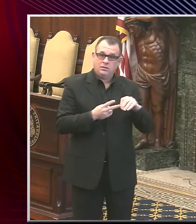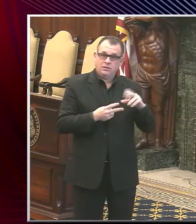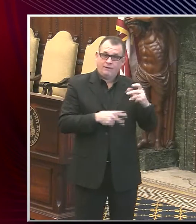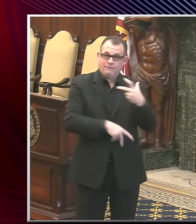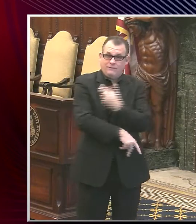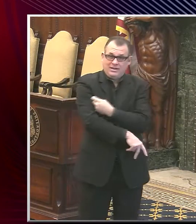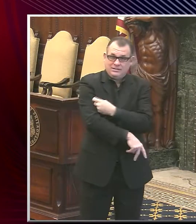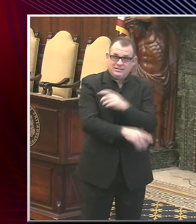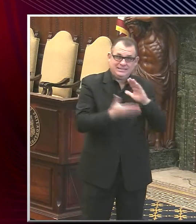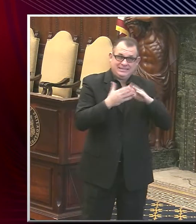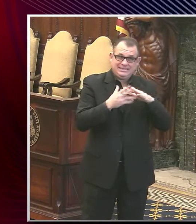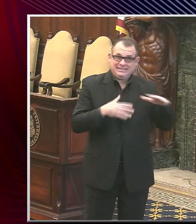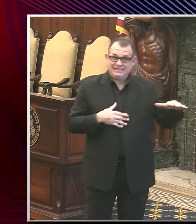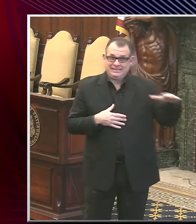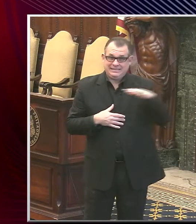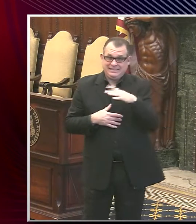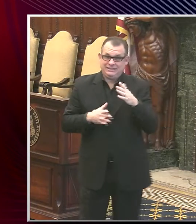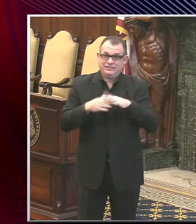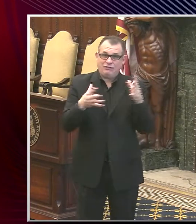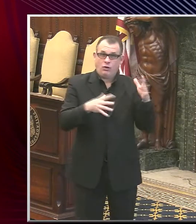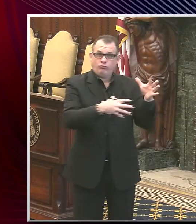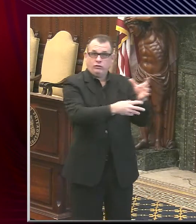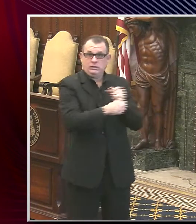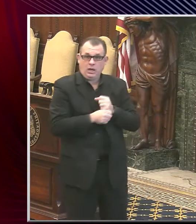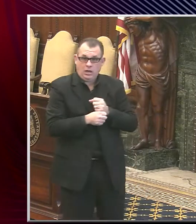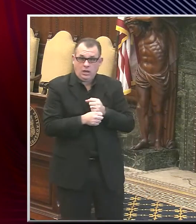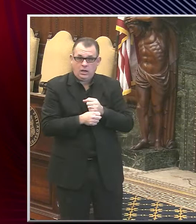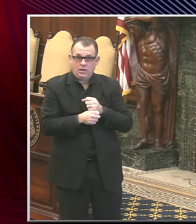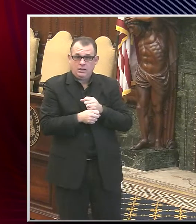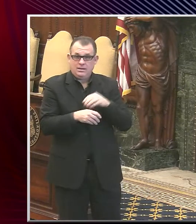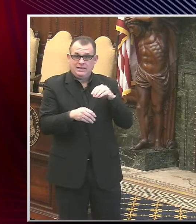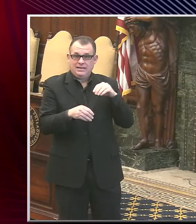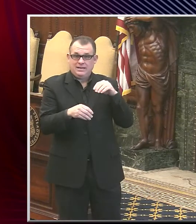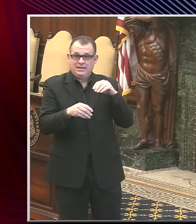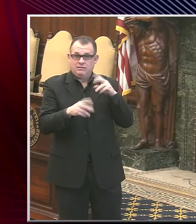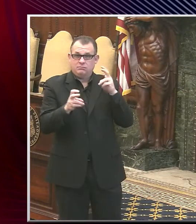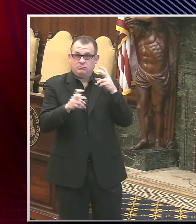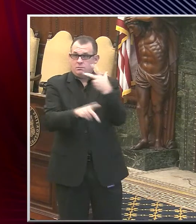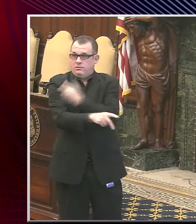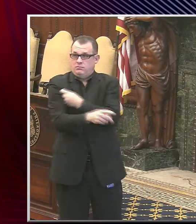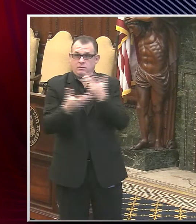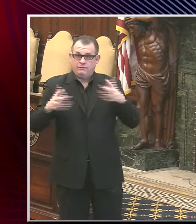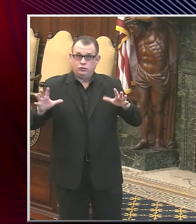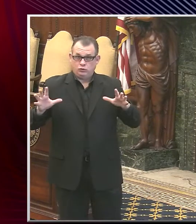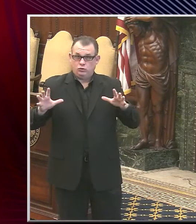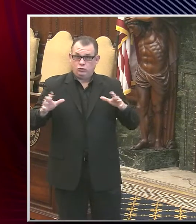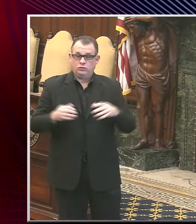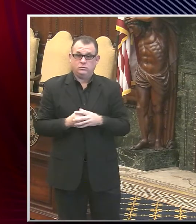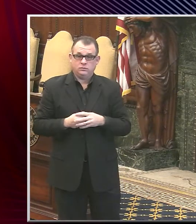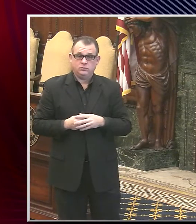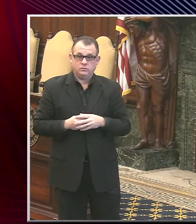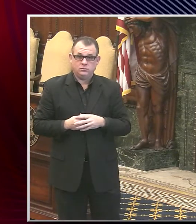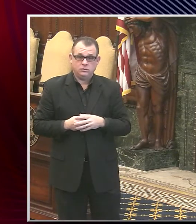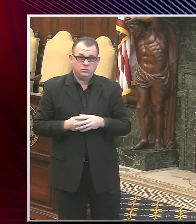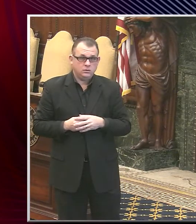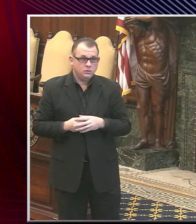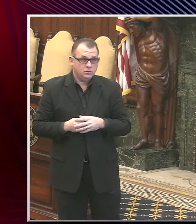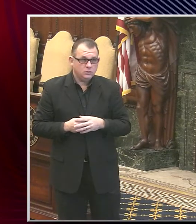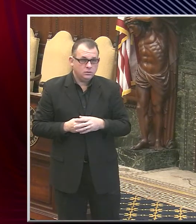the vaccine that the city in general had received was in the arms of people